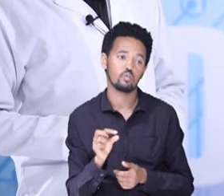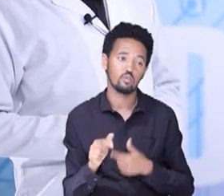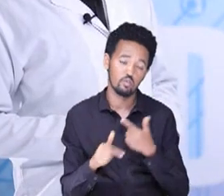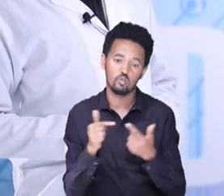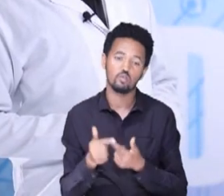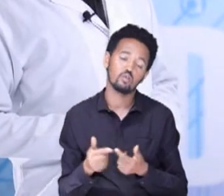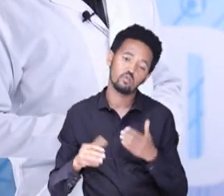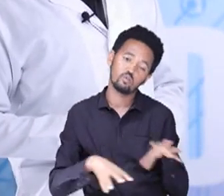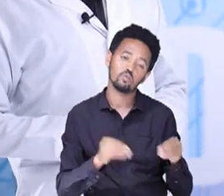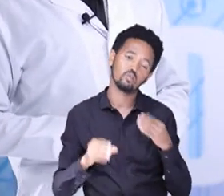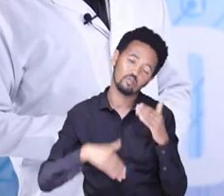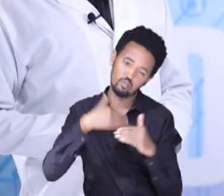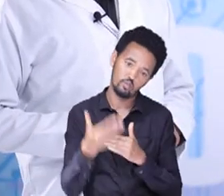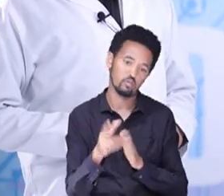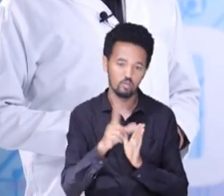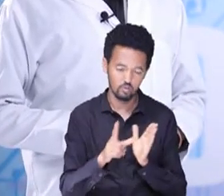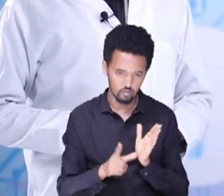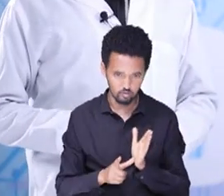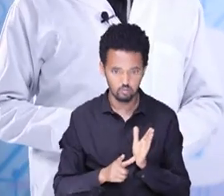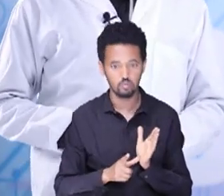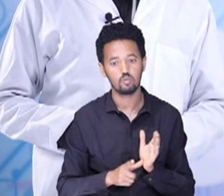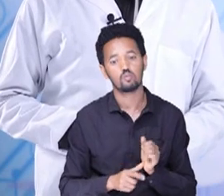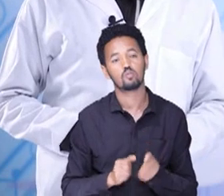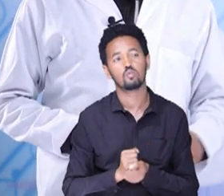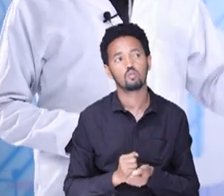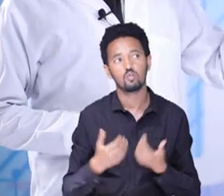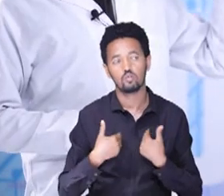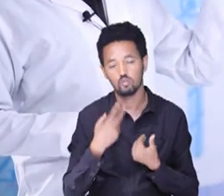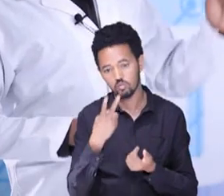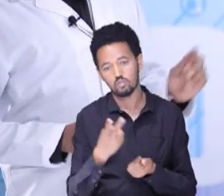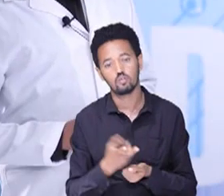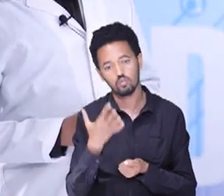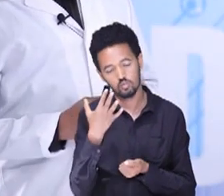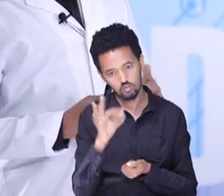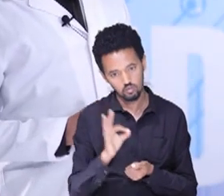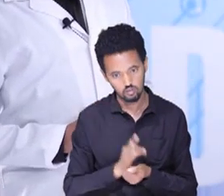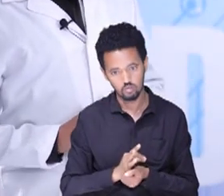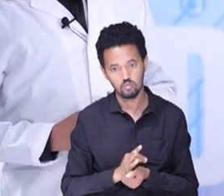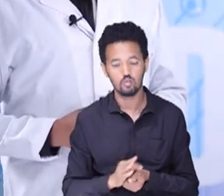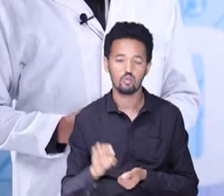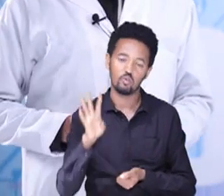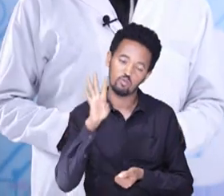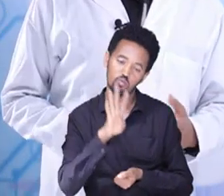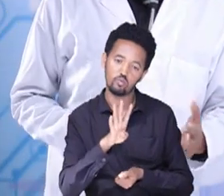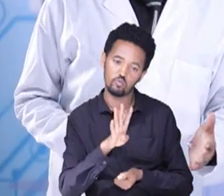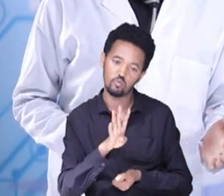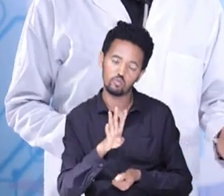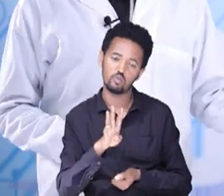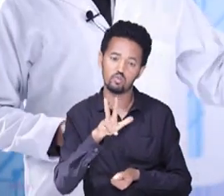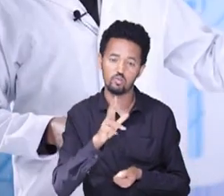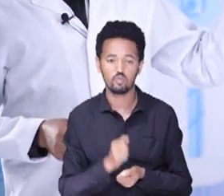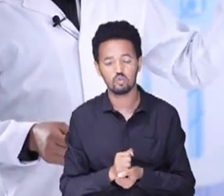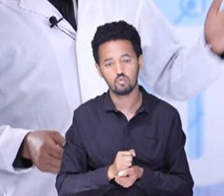lesson, consolidation of autocratic power. By 1942 and